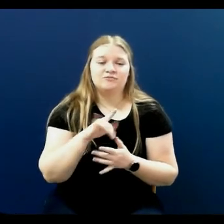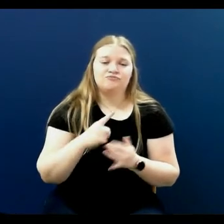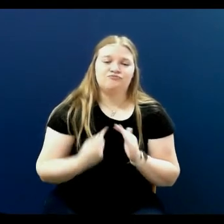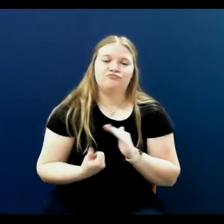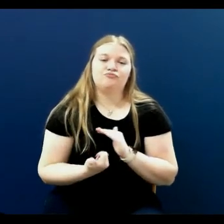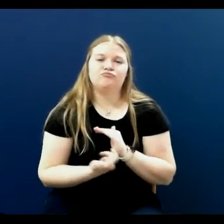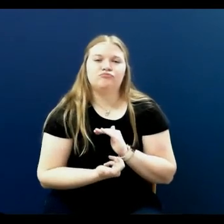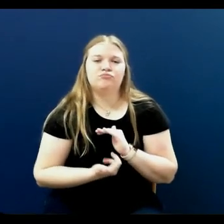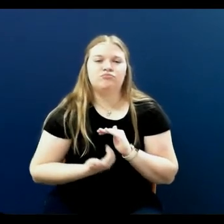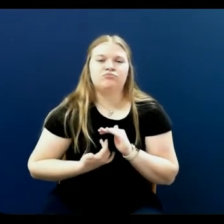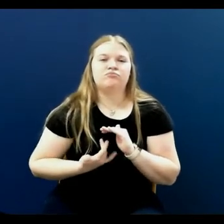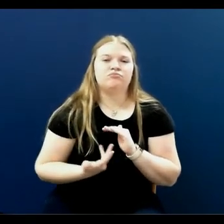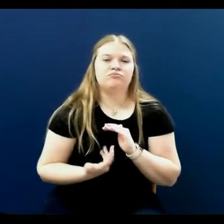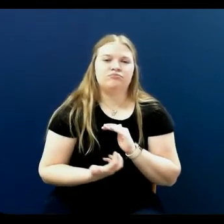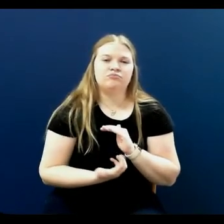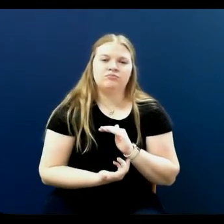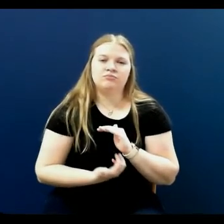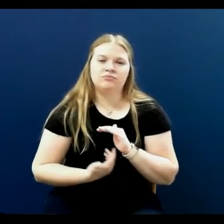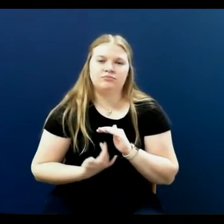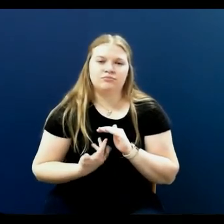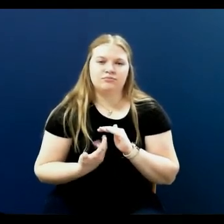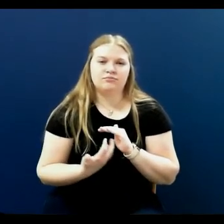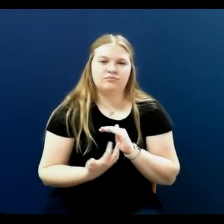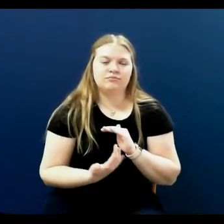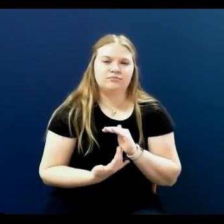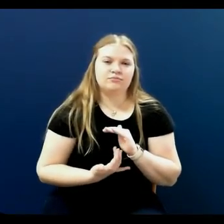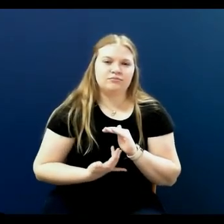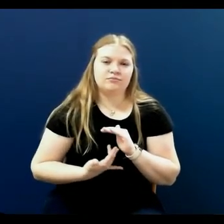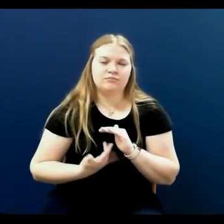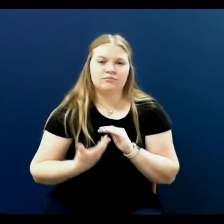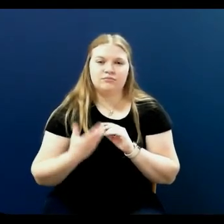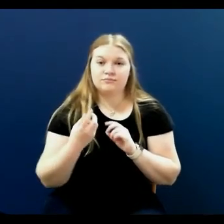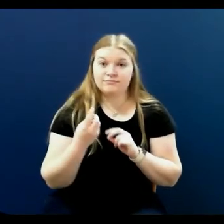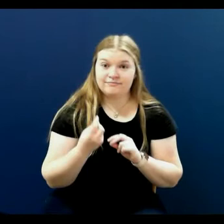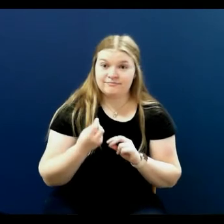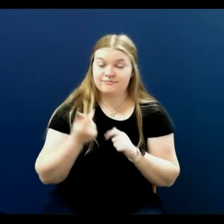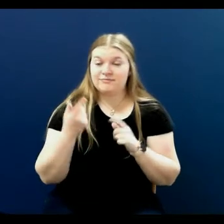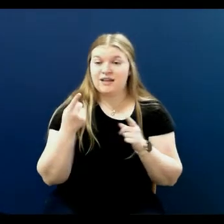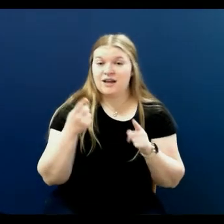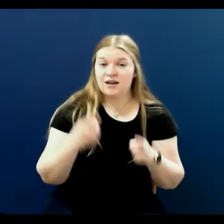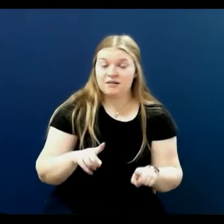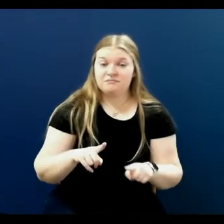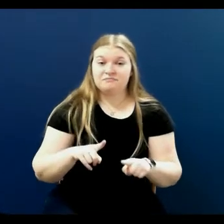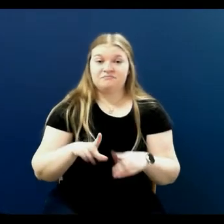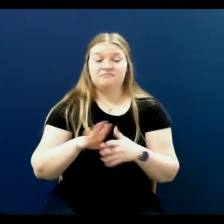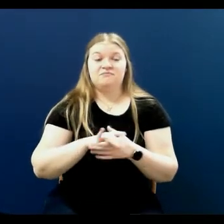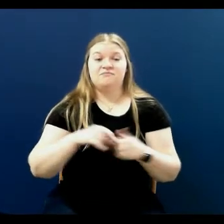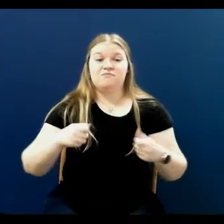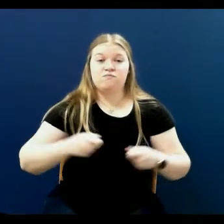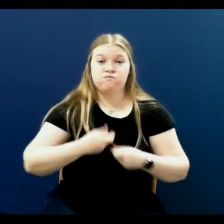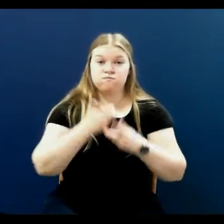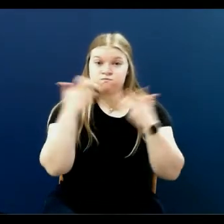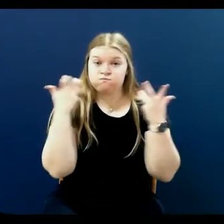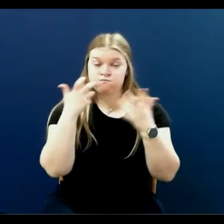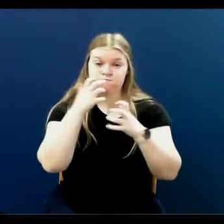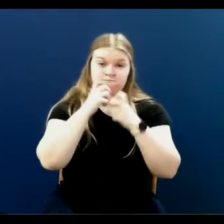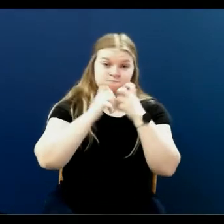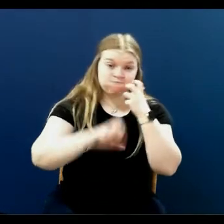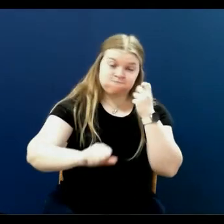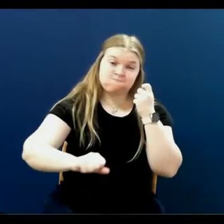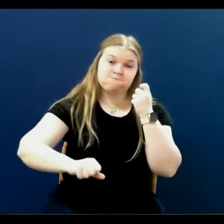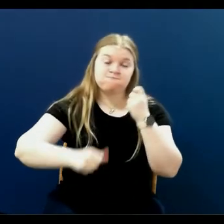smoldering fire within them. And then an incident happens and then outpours this outburst of wrath